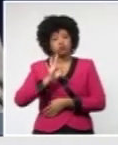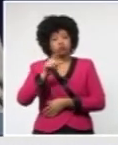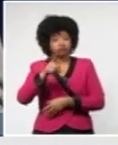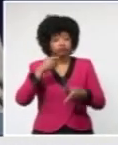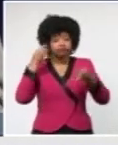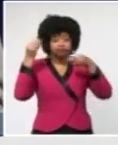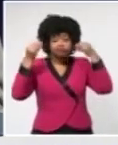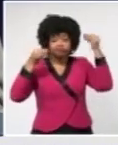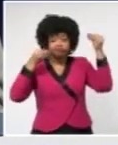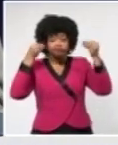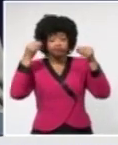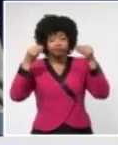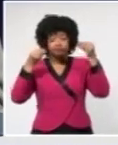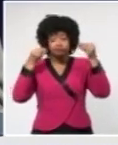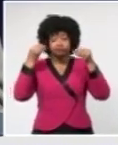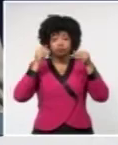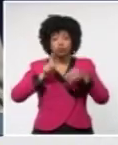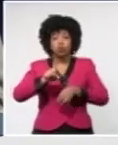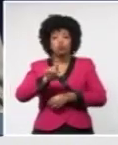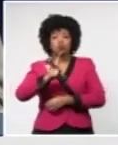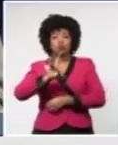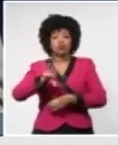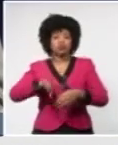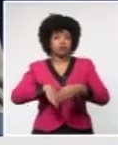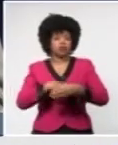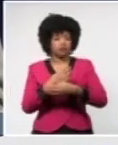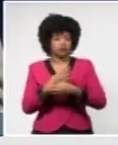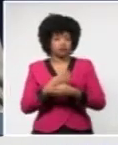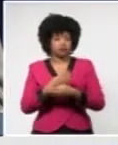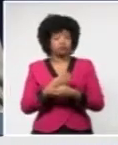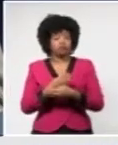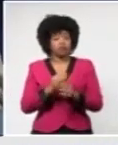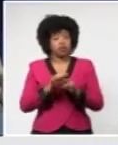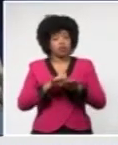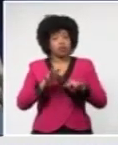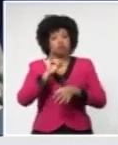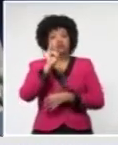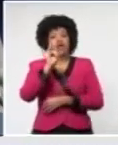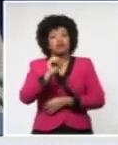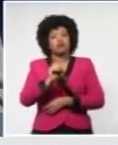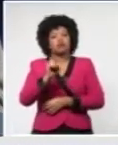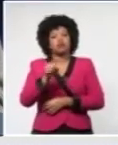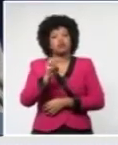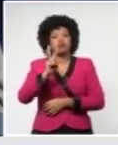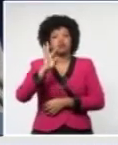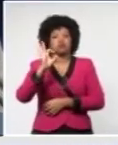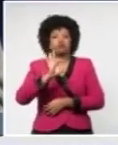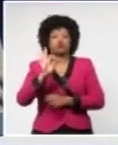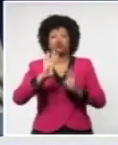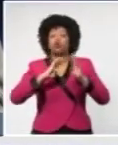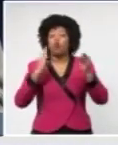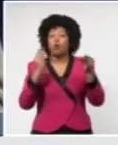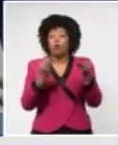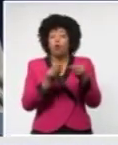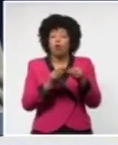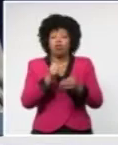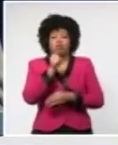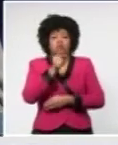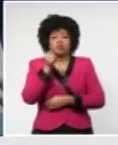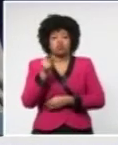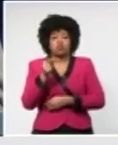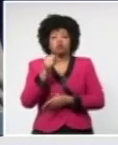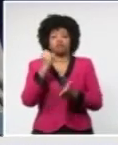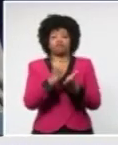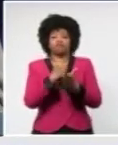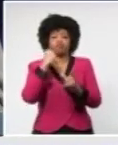54.3%. When we take a look at the behavior in the last 15 days, 70.3% of all the diagnosed cases diagnosed in the